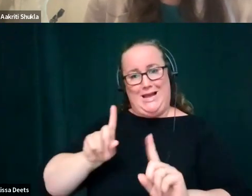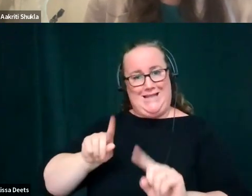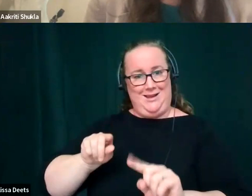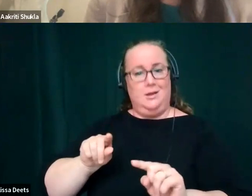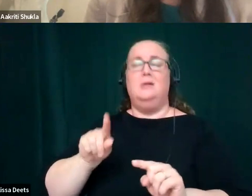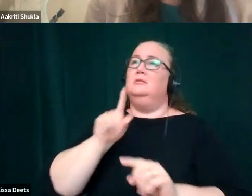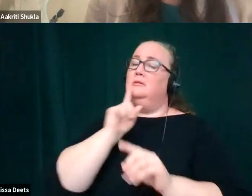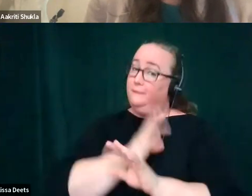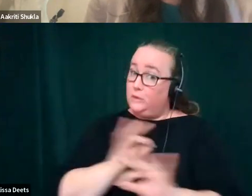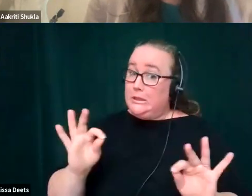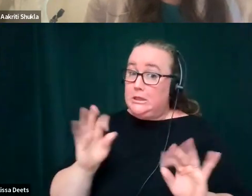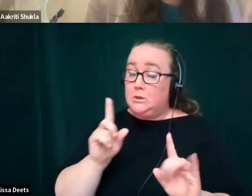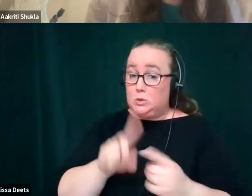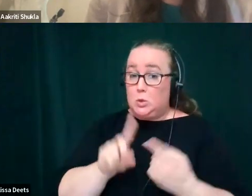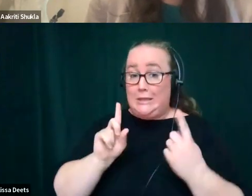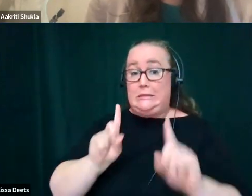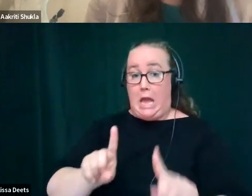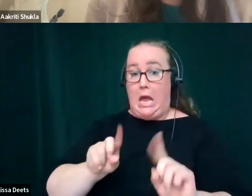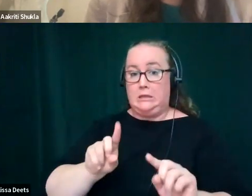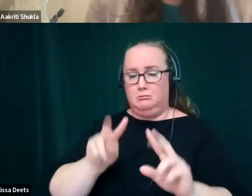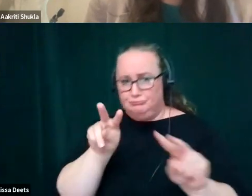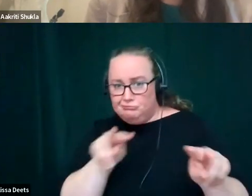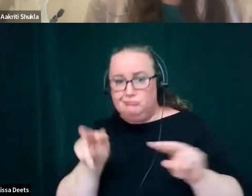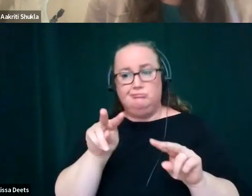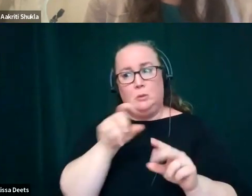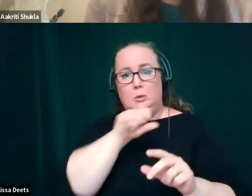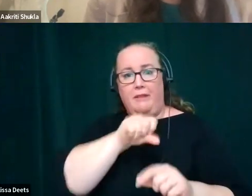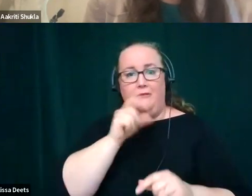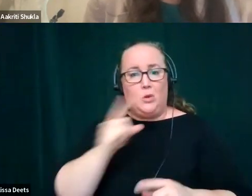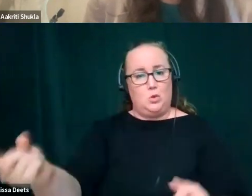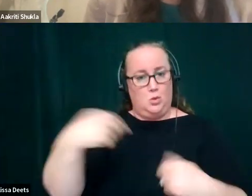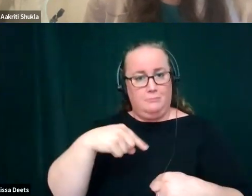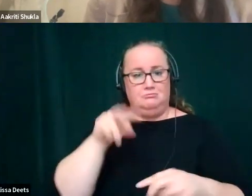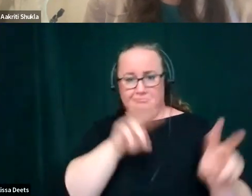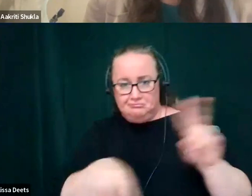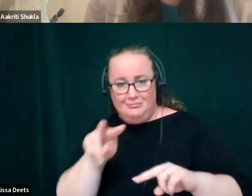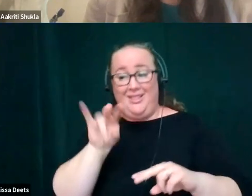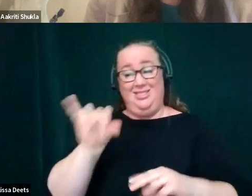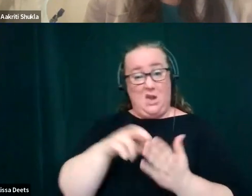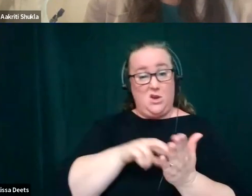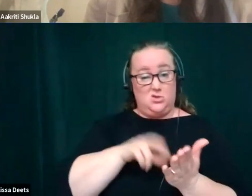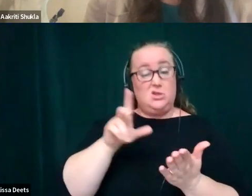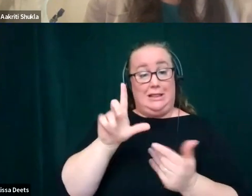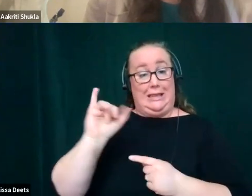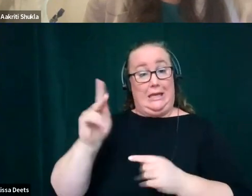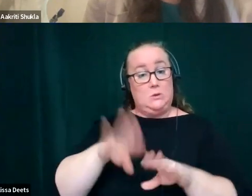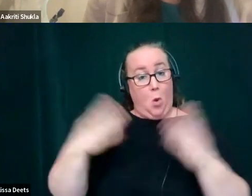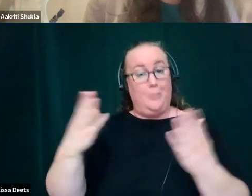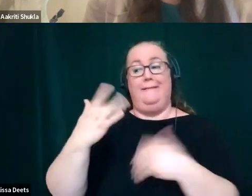would love for you all to check it out. And that registration link is open and available on our